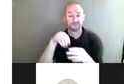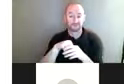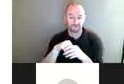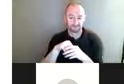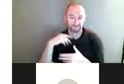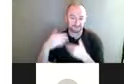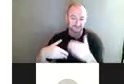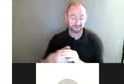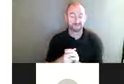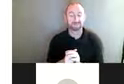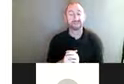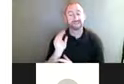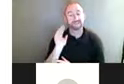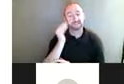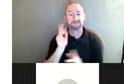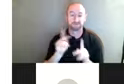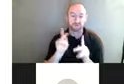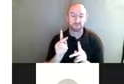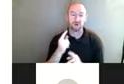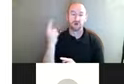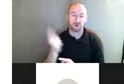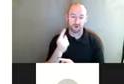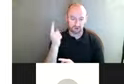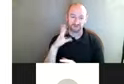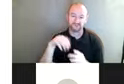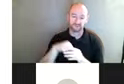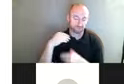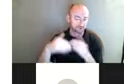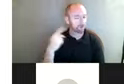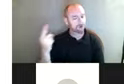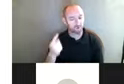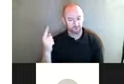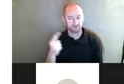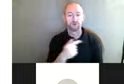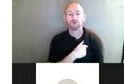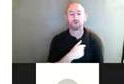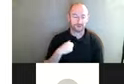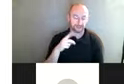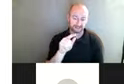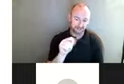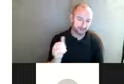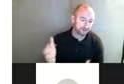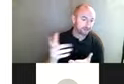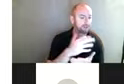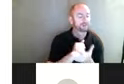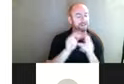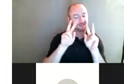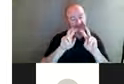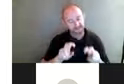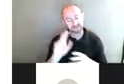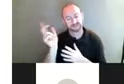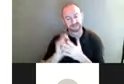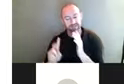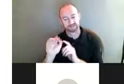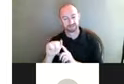And it turns out that, you know, people are really always part of the process. We're collecting the data, we're doing the analysis, we're designing the